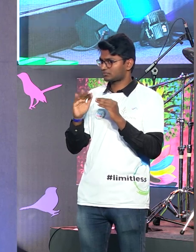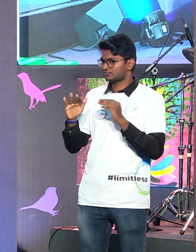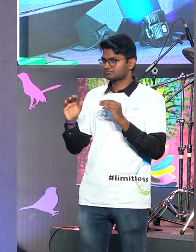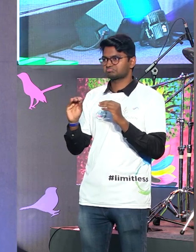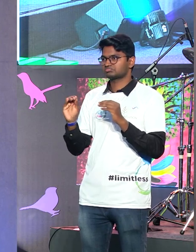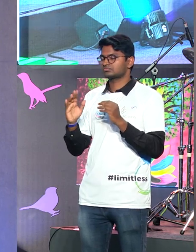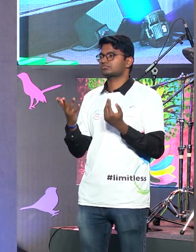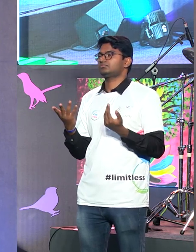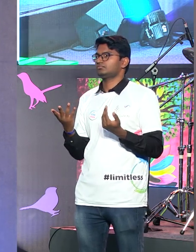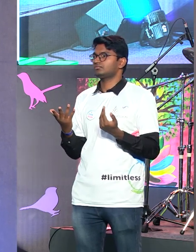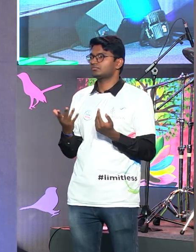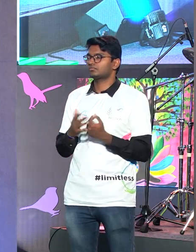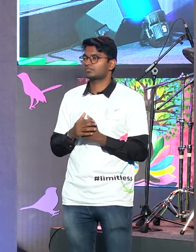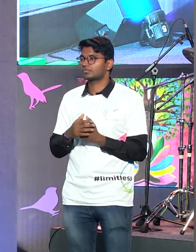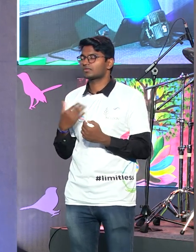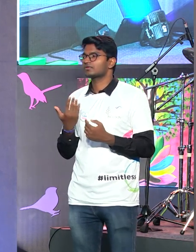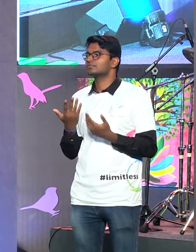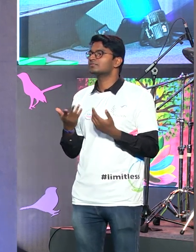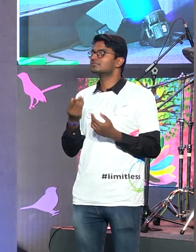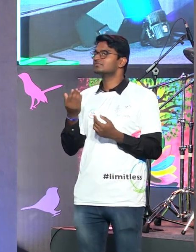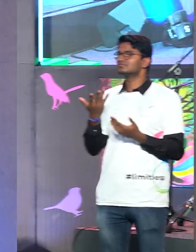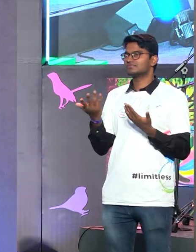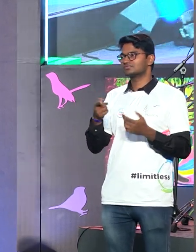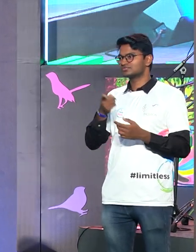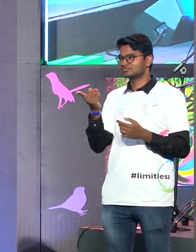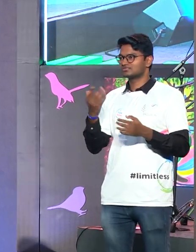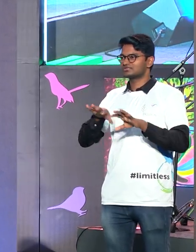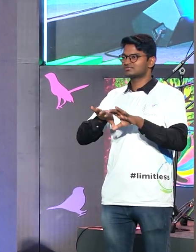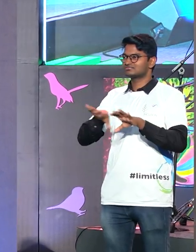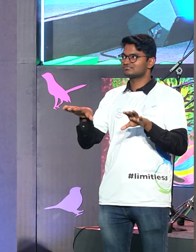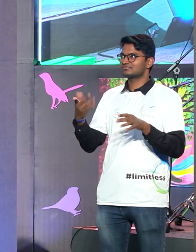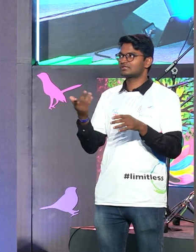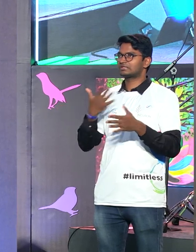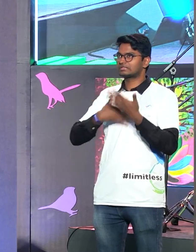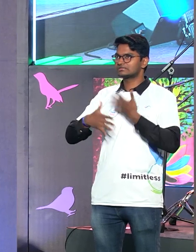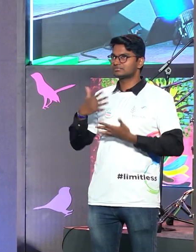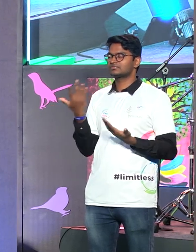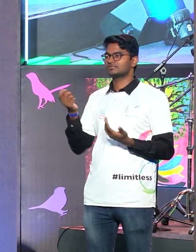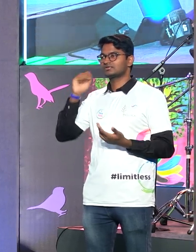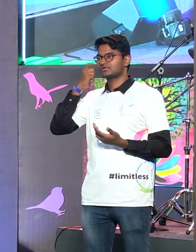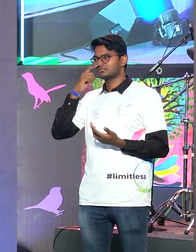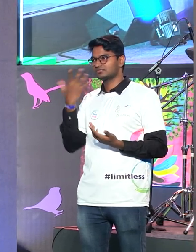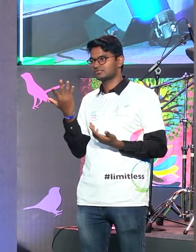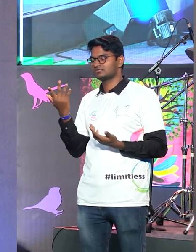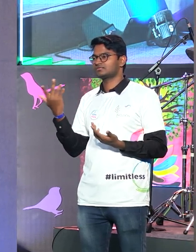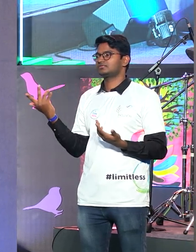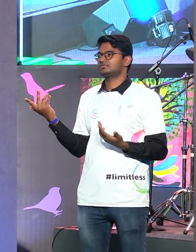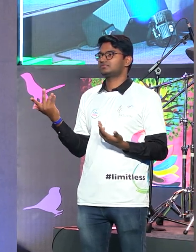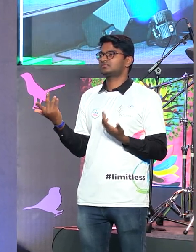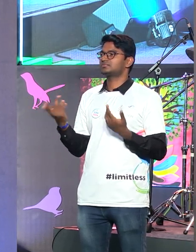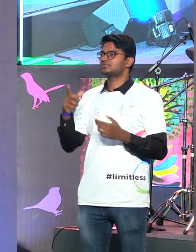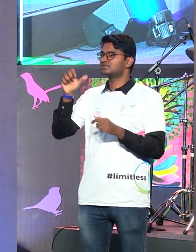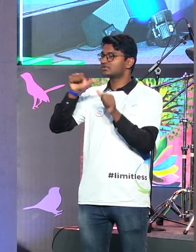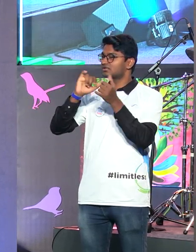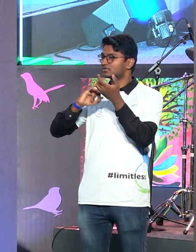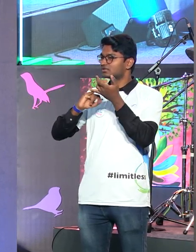deeply troubled by prejudice. And you can then expand it to anything, whether it's disability, whether it's gender, whether it's caste, as long as you can